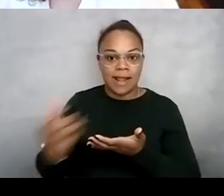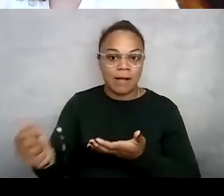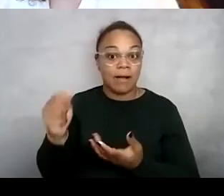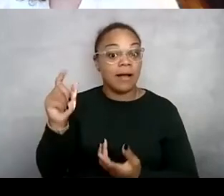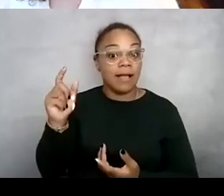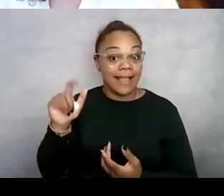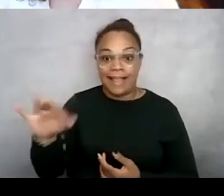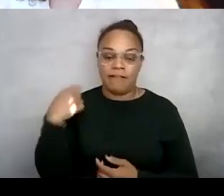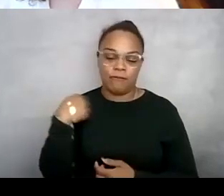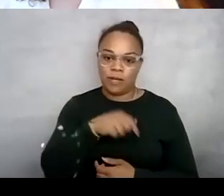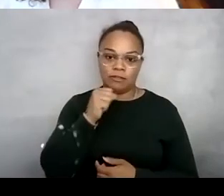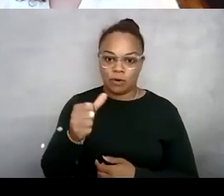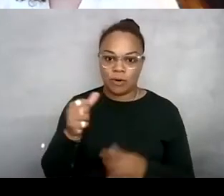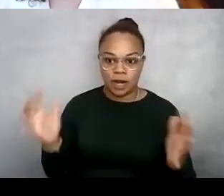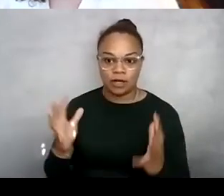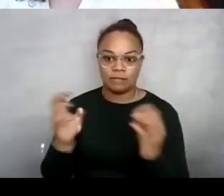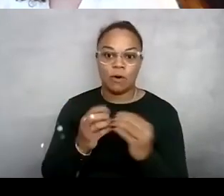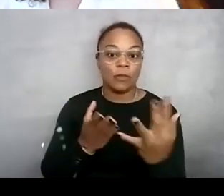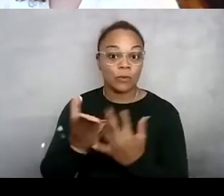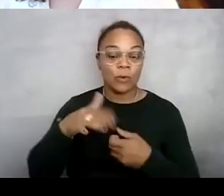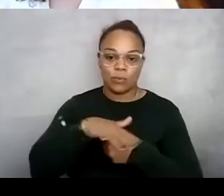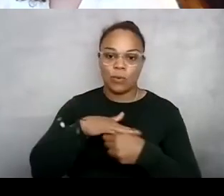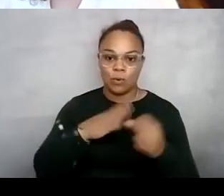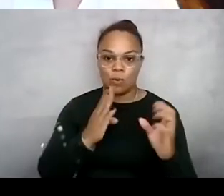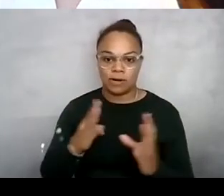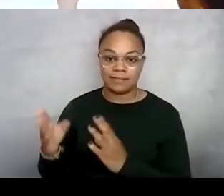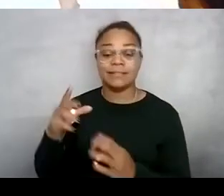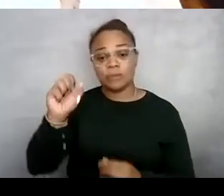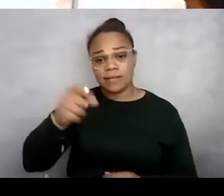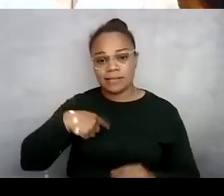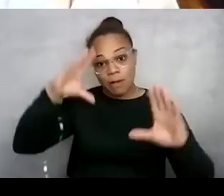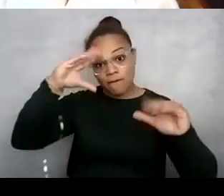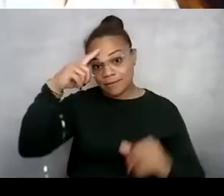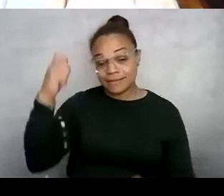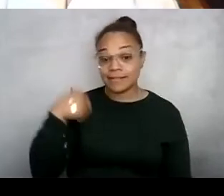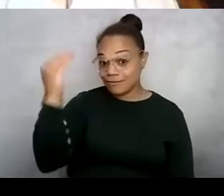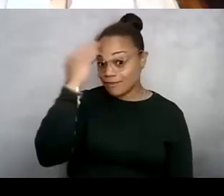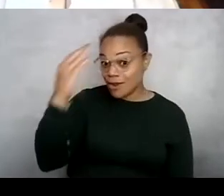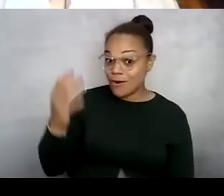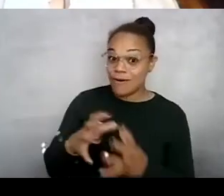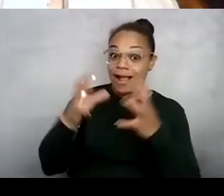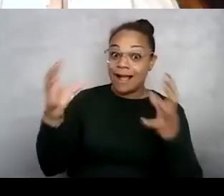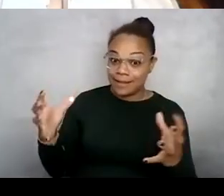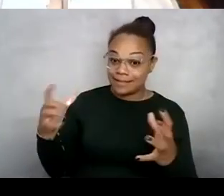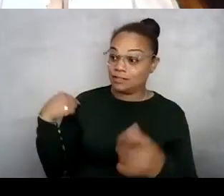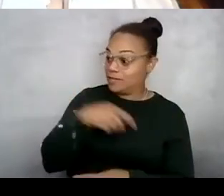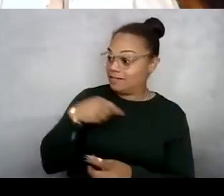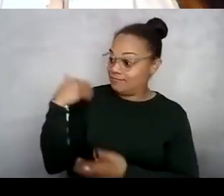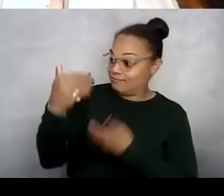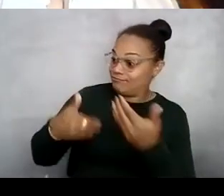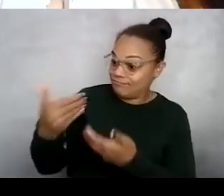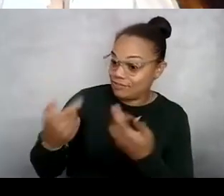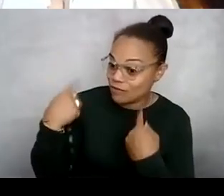local organizing. So I am hopeful because I know how far we've come. And I also know that justice does not roll in on the wheels